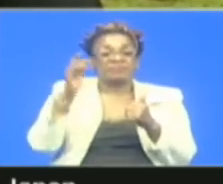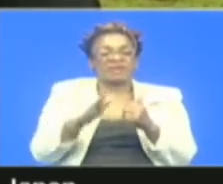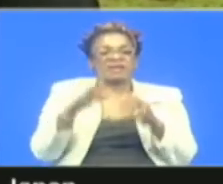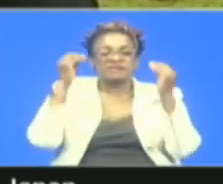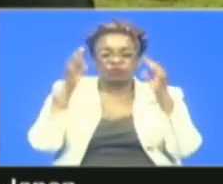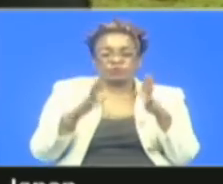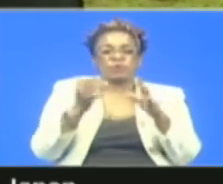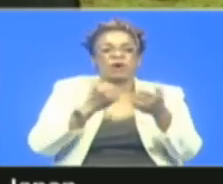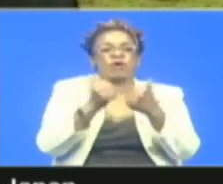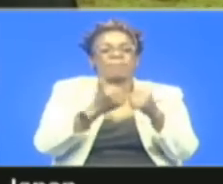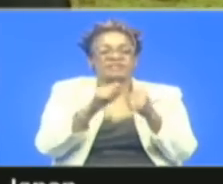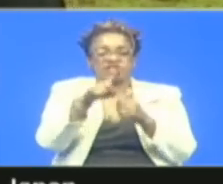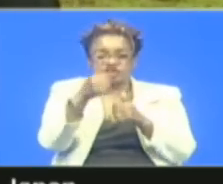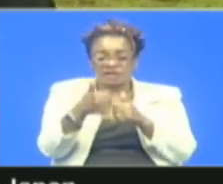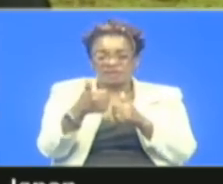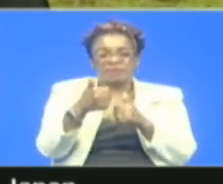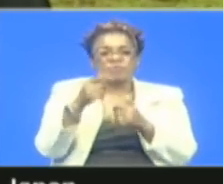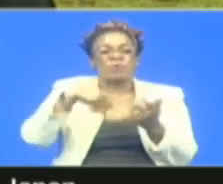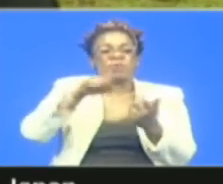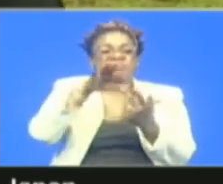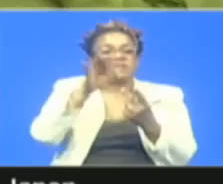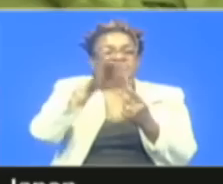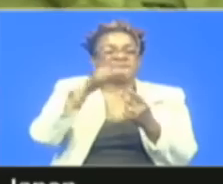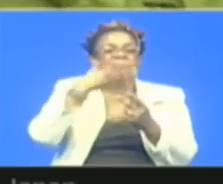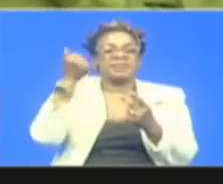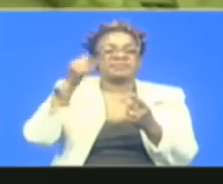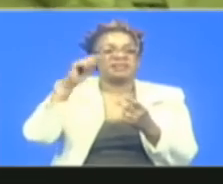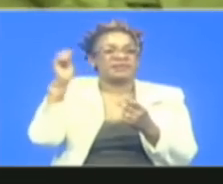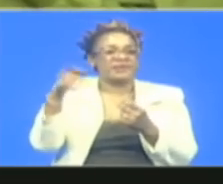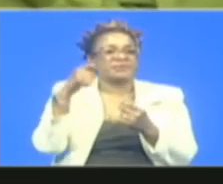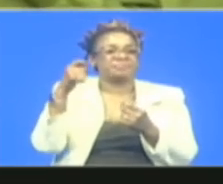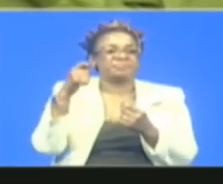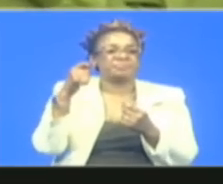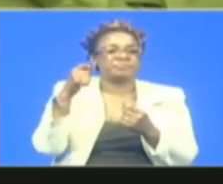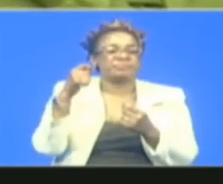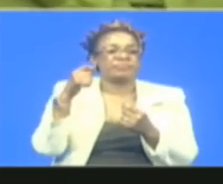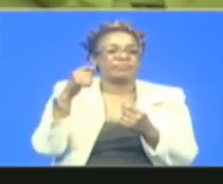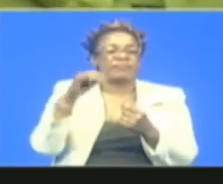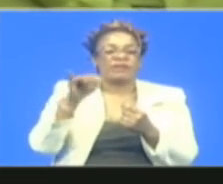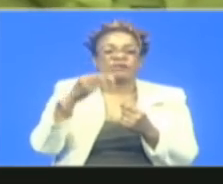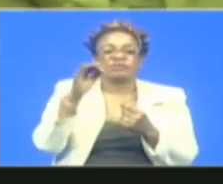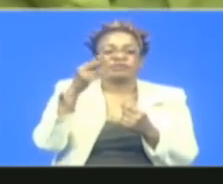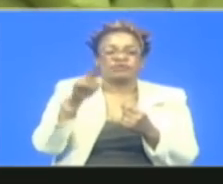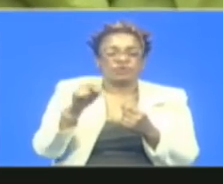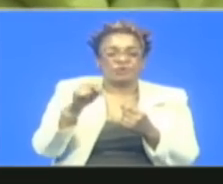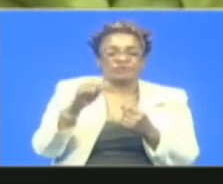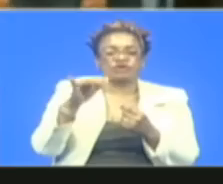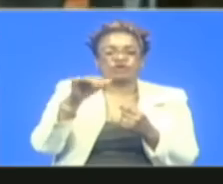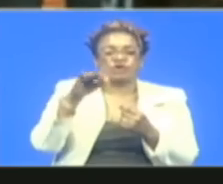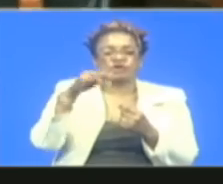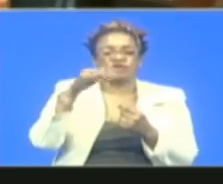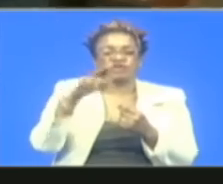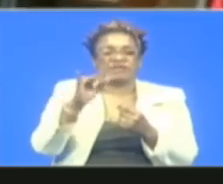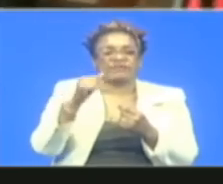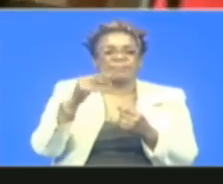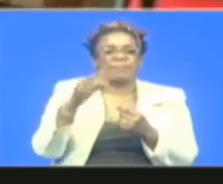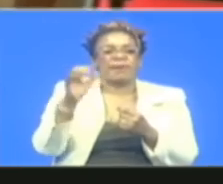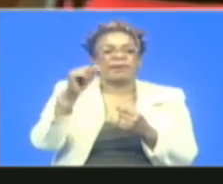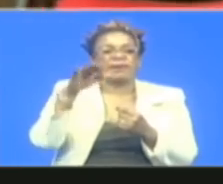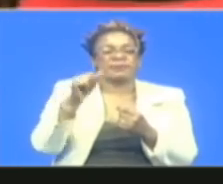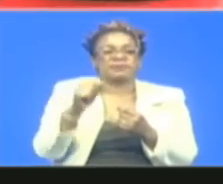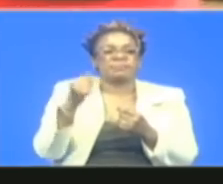compete against each other and we will select the best in Kenya. John Yoshi from Alliance High School was the best. Coming in